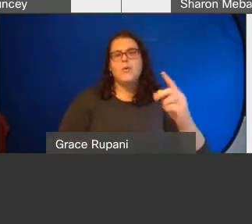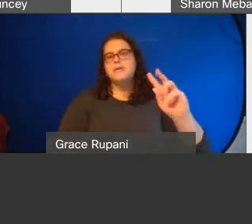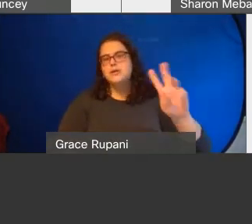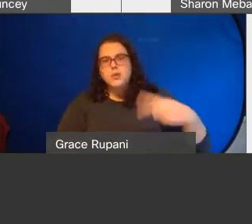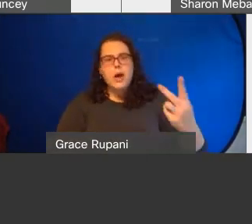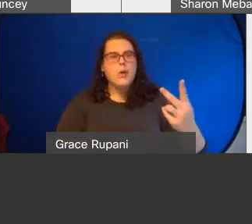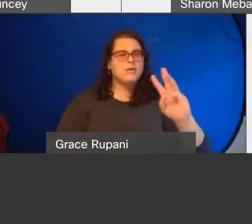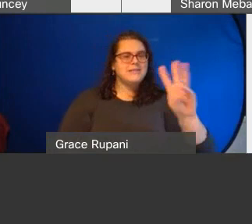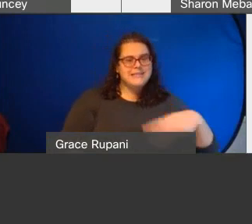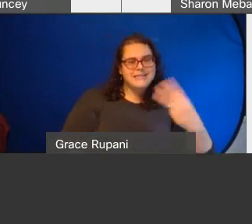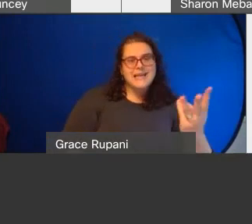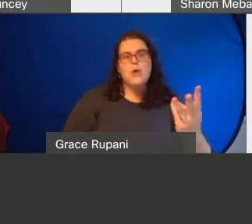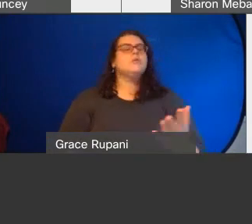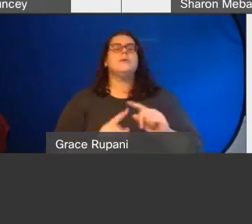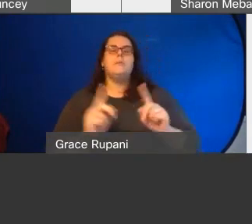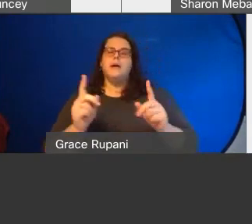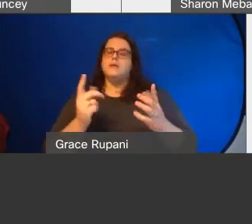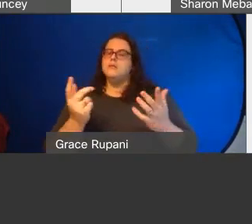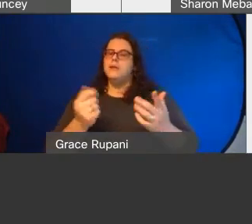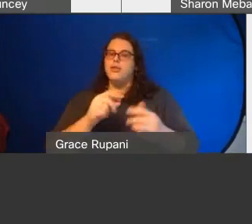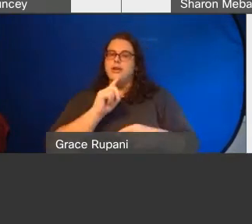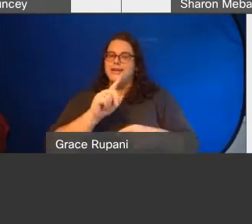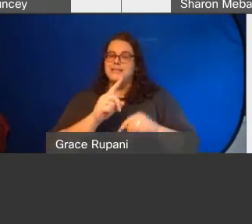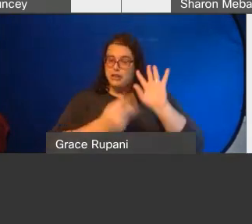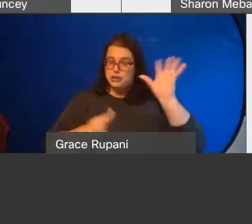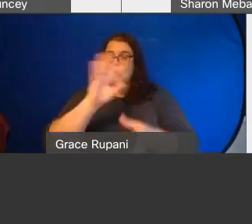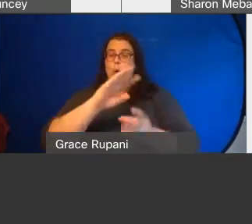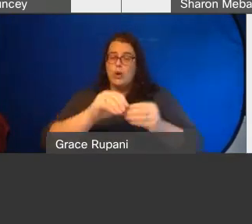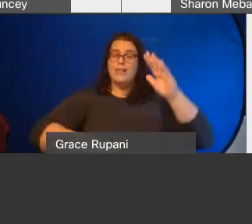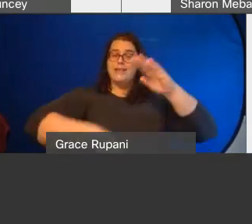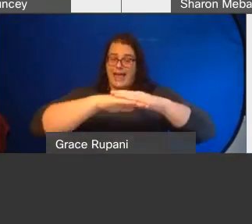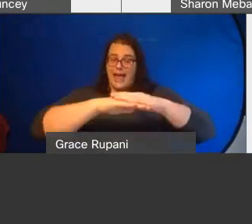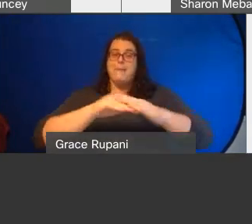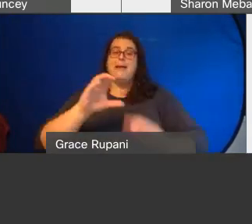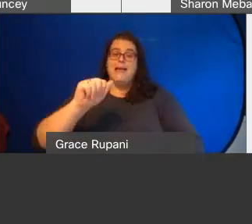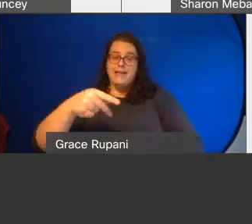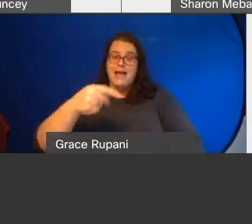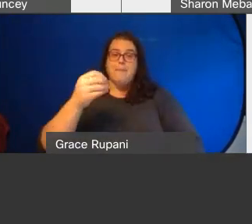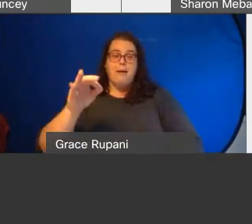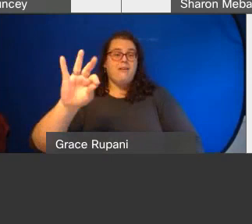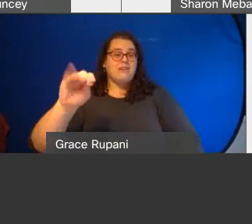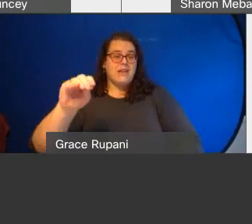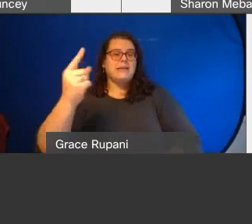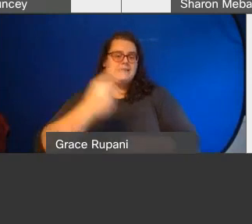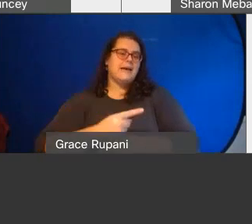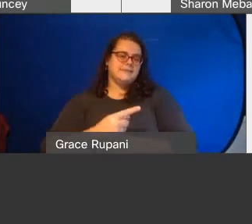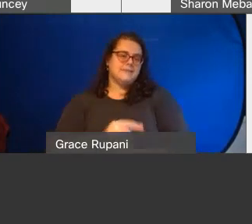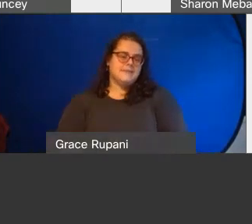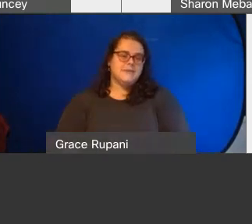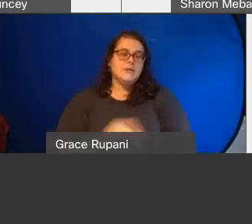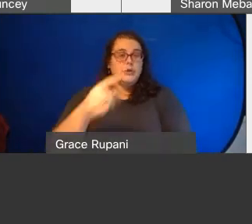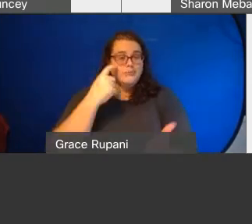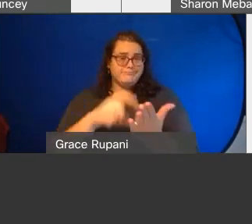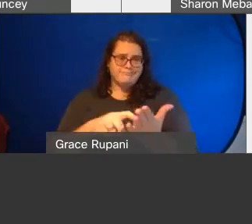But yes, there's a total cap of 90 days. And as you know, we've been in this public health emergency more than